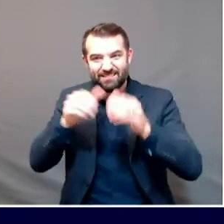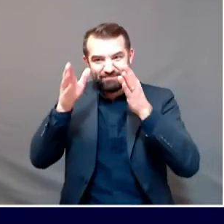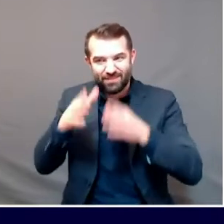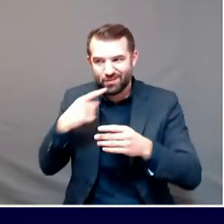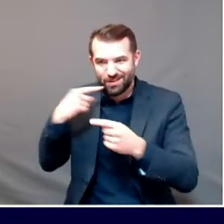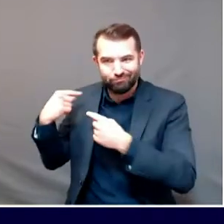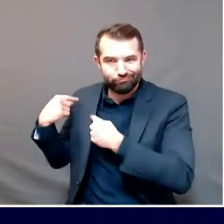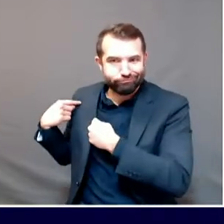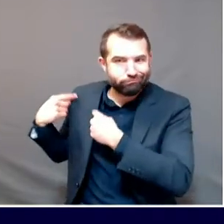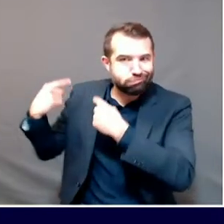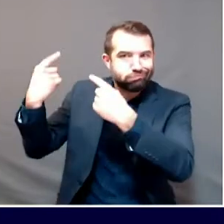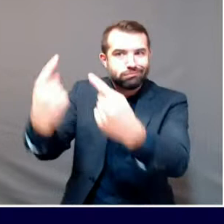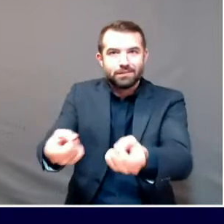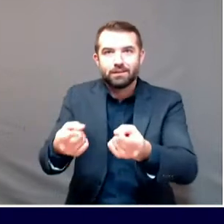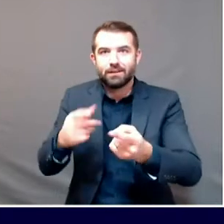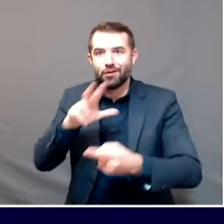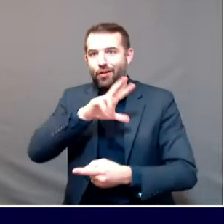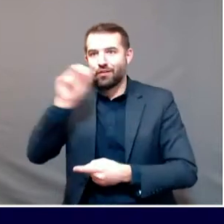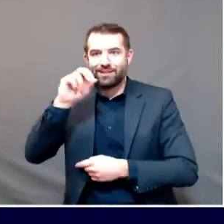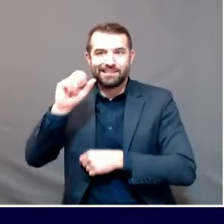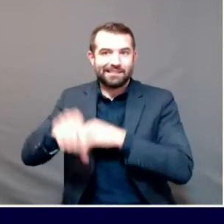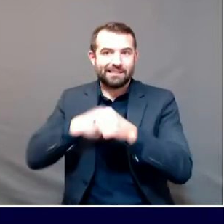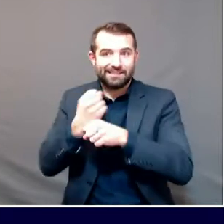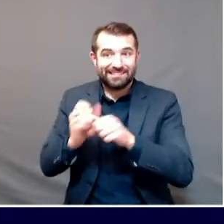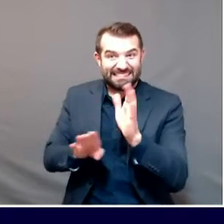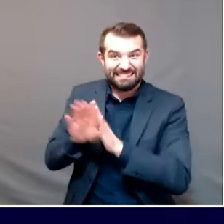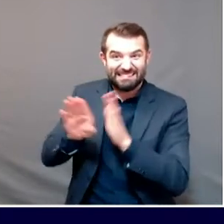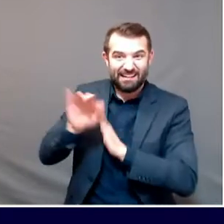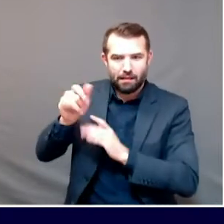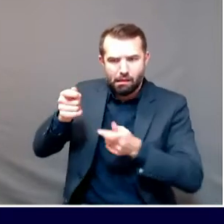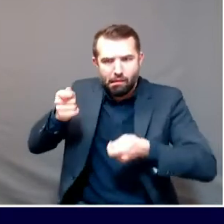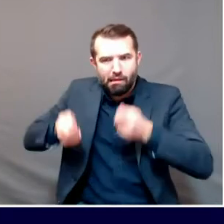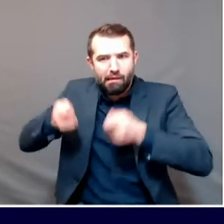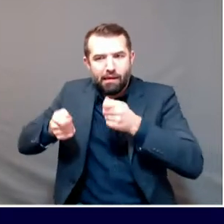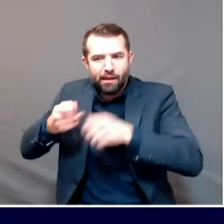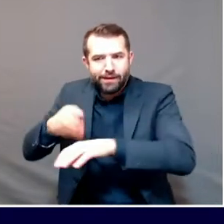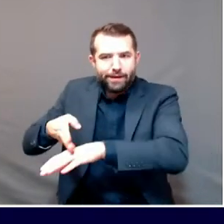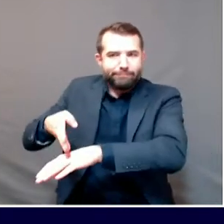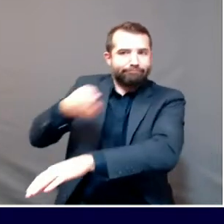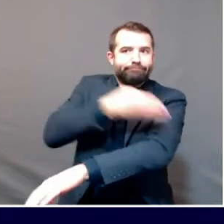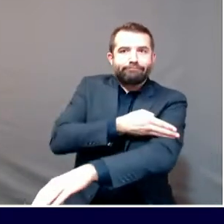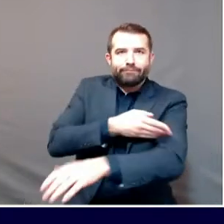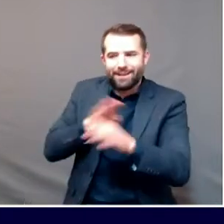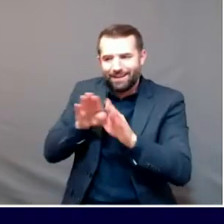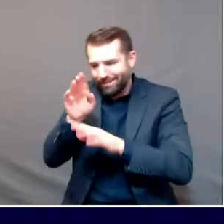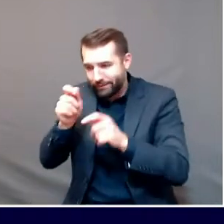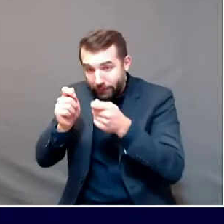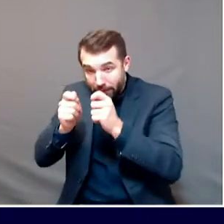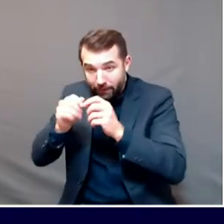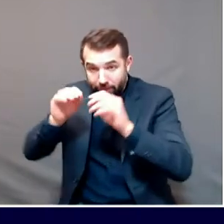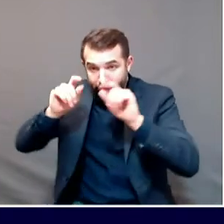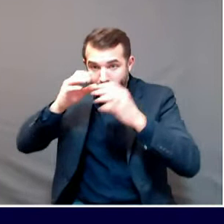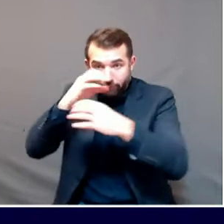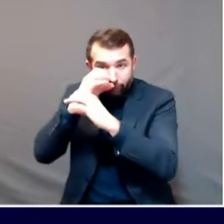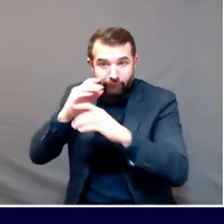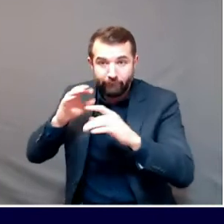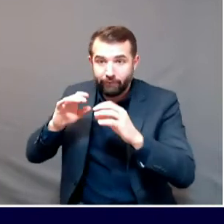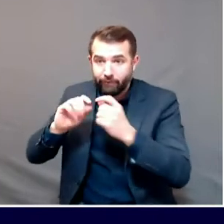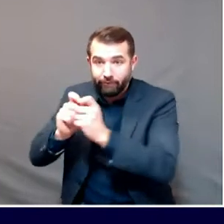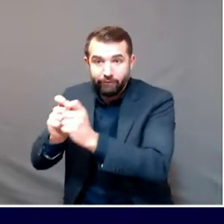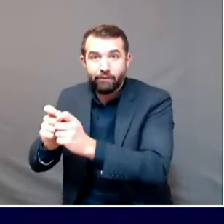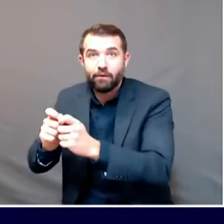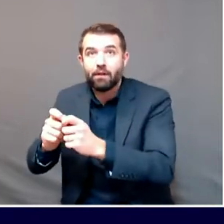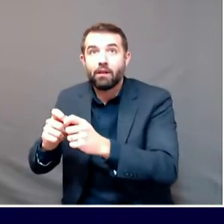nearly 3 decades. This technology, using what is a molecule called mRNA, represents